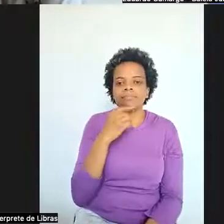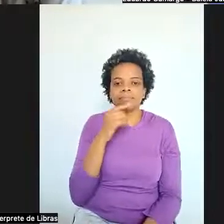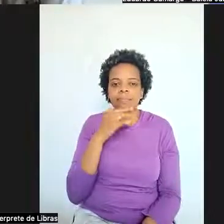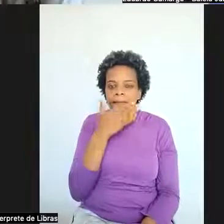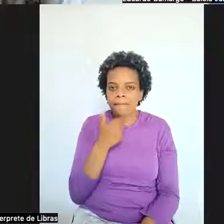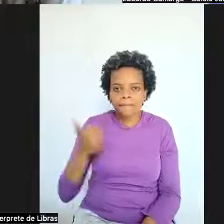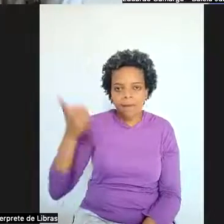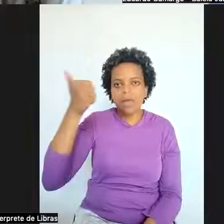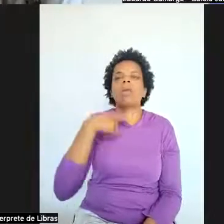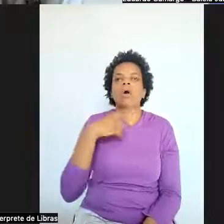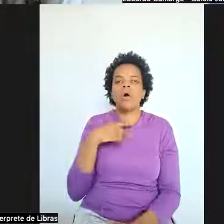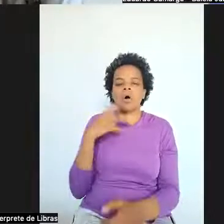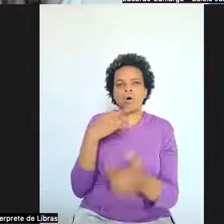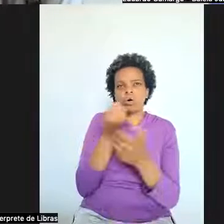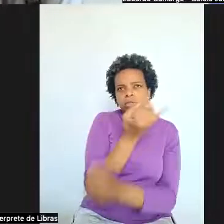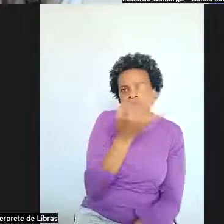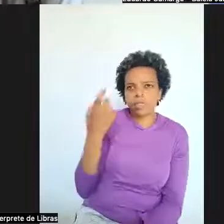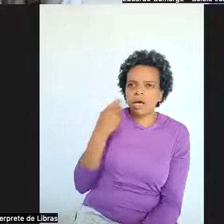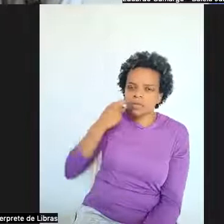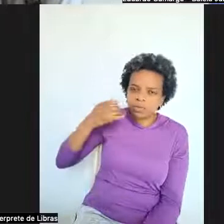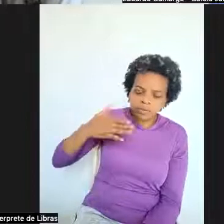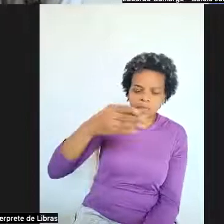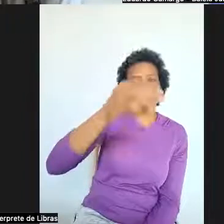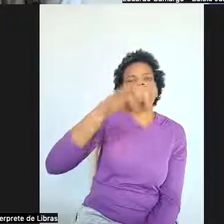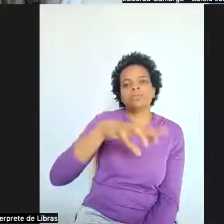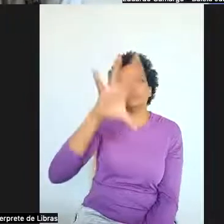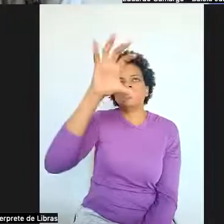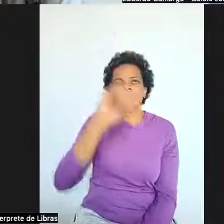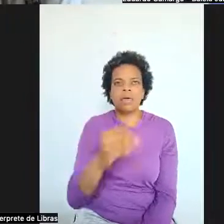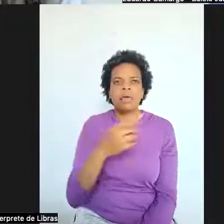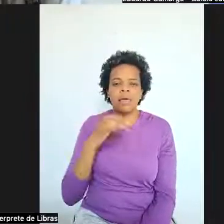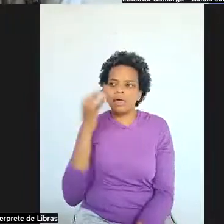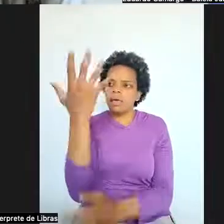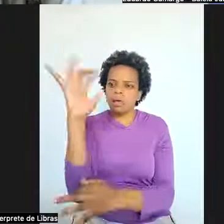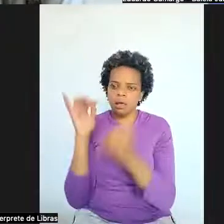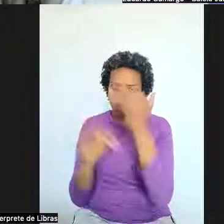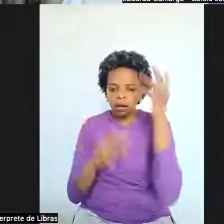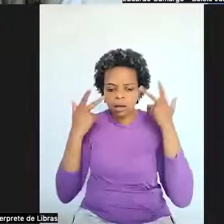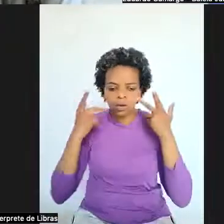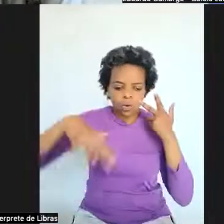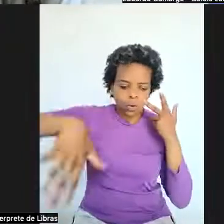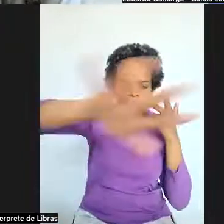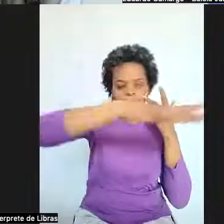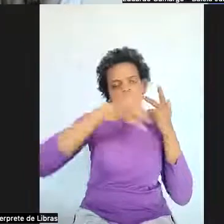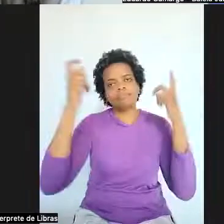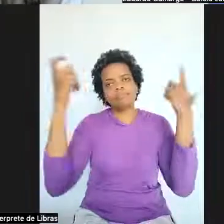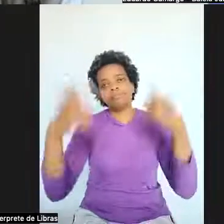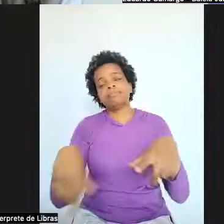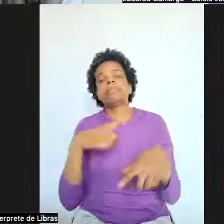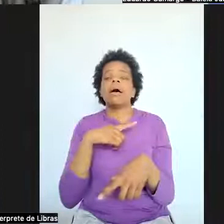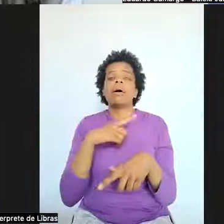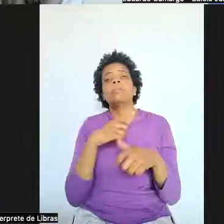So we couldn't still see this improvement in the grouper population, but we believe